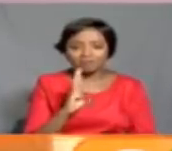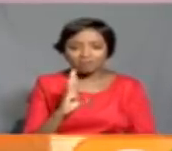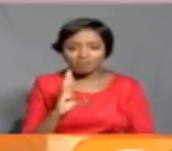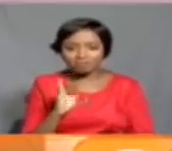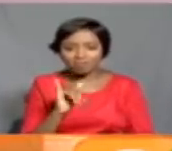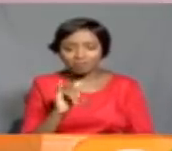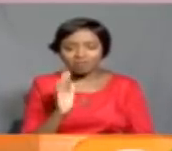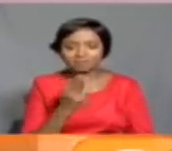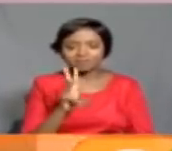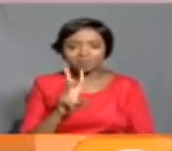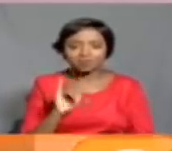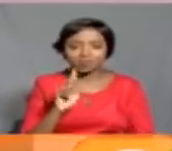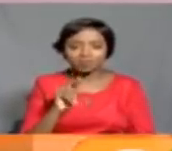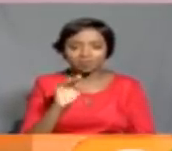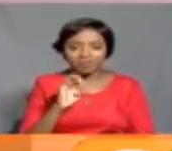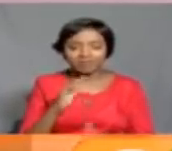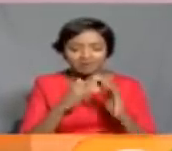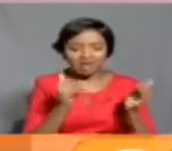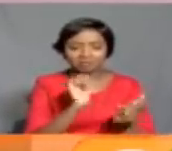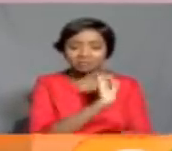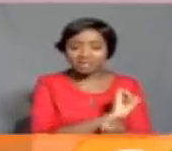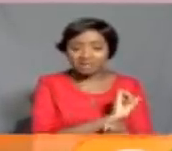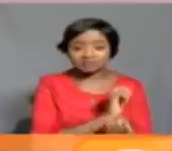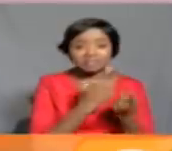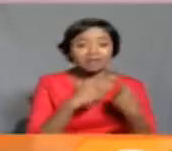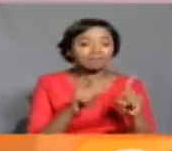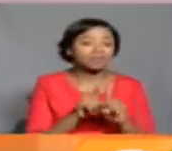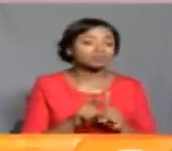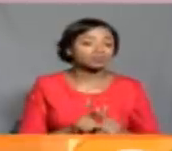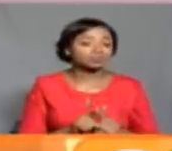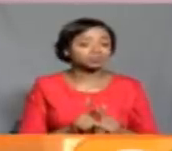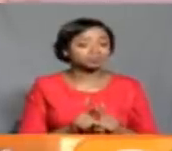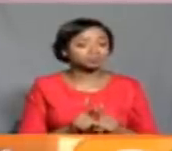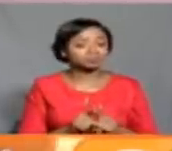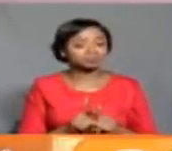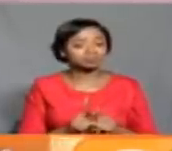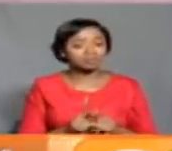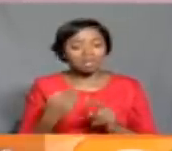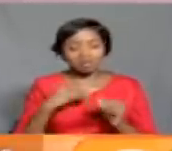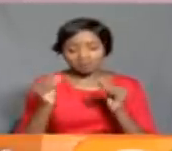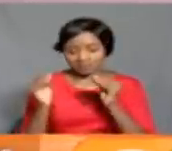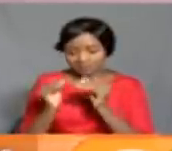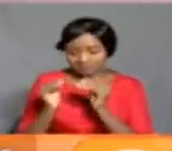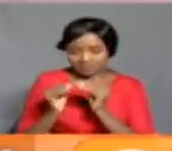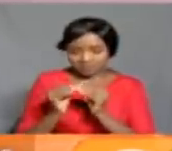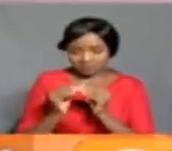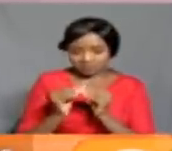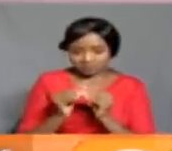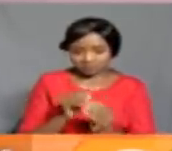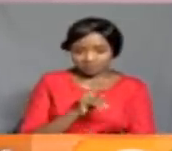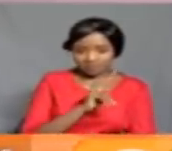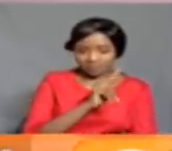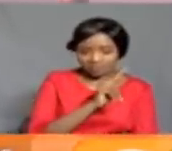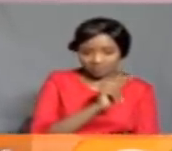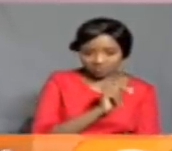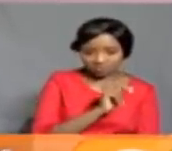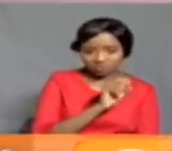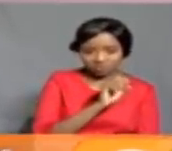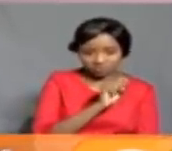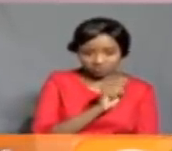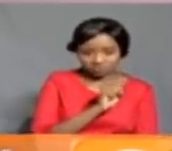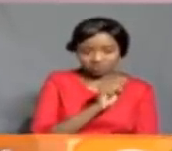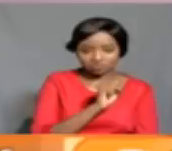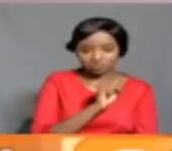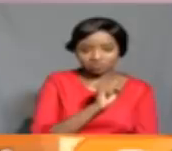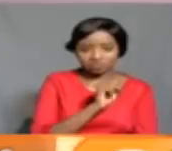house arrest thing and that sort of thing. But anyways, so there was a meeting between the National Association of Broadcasters there and the